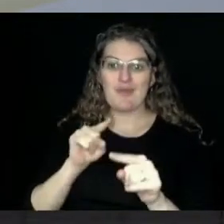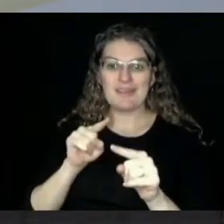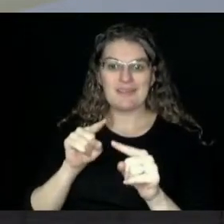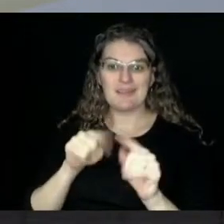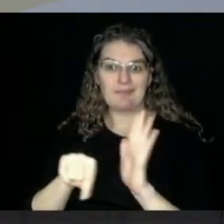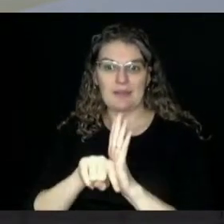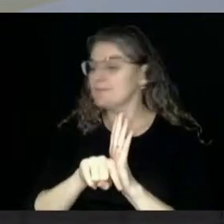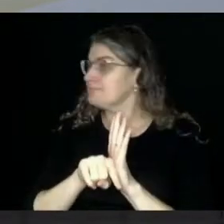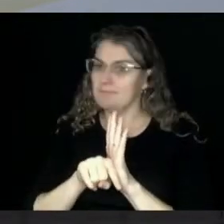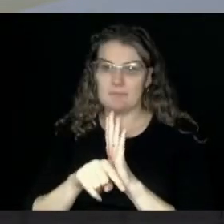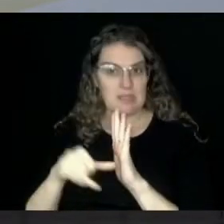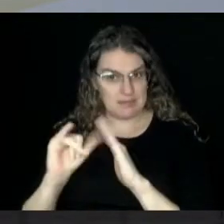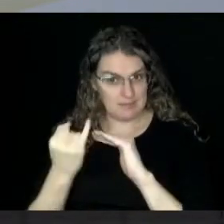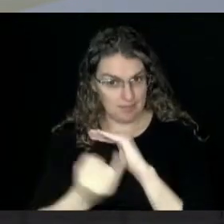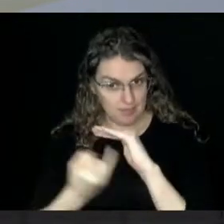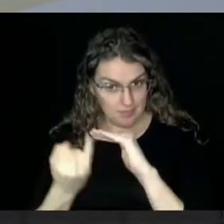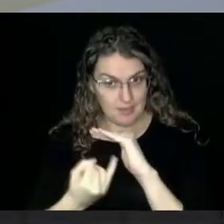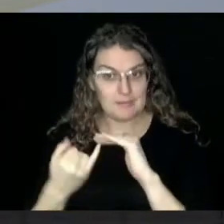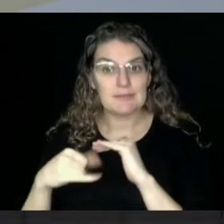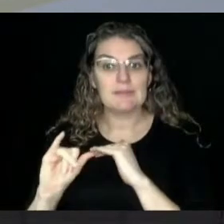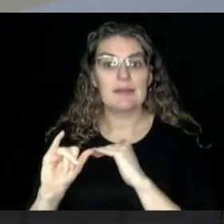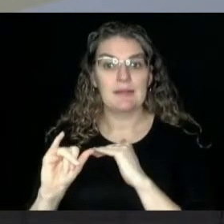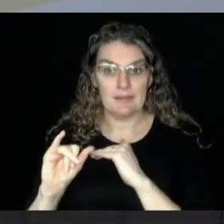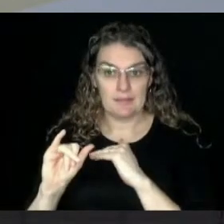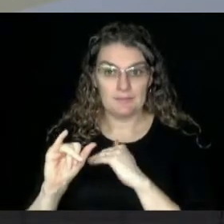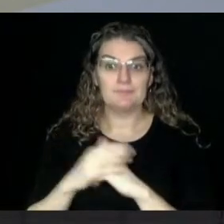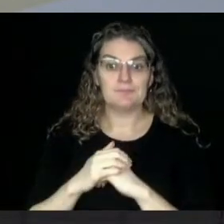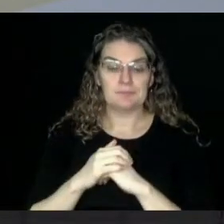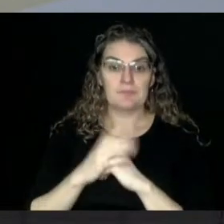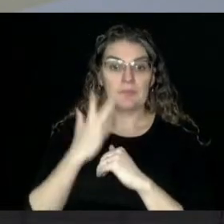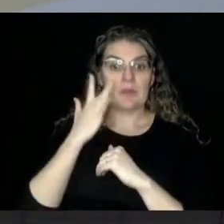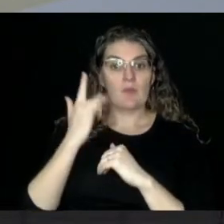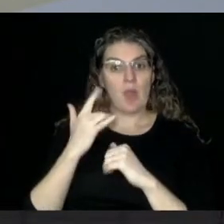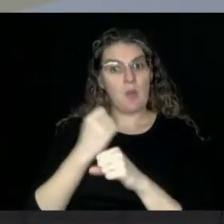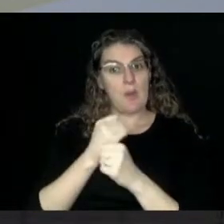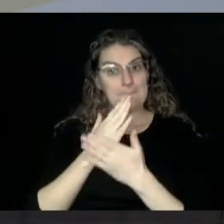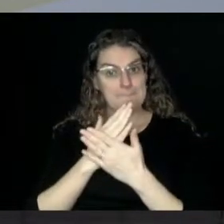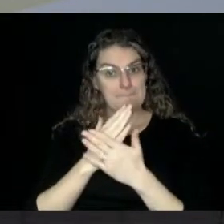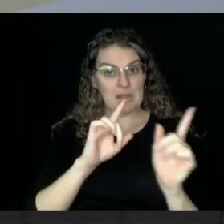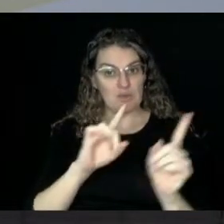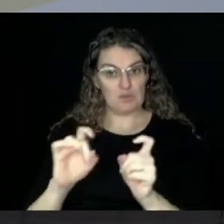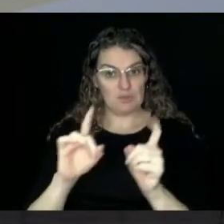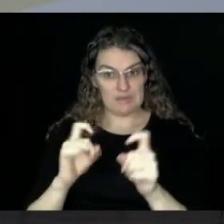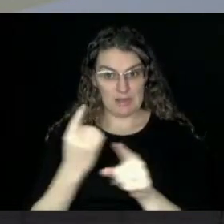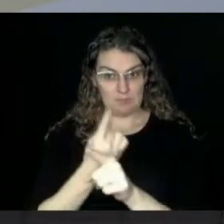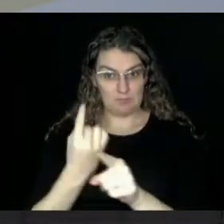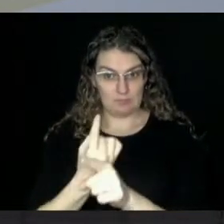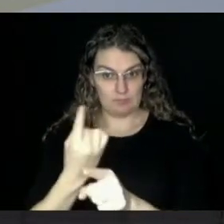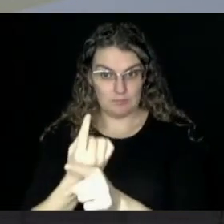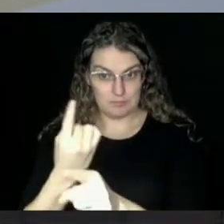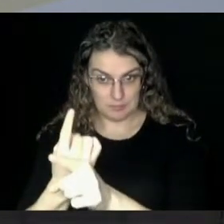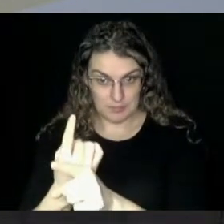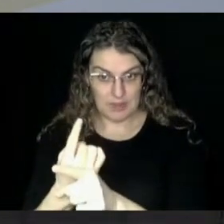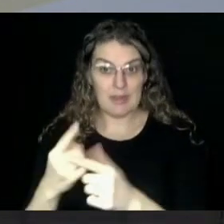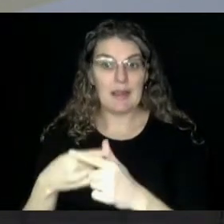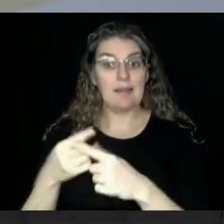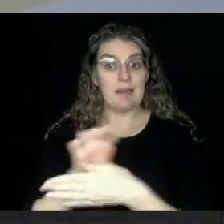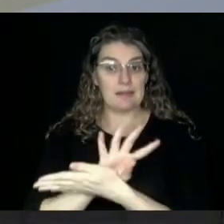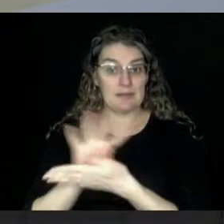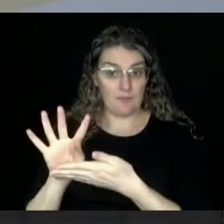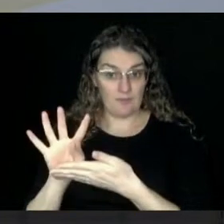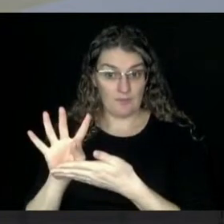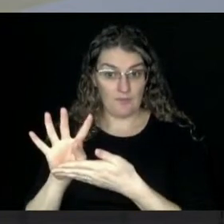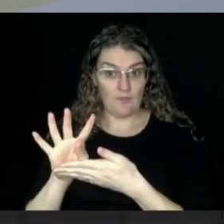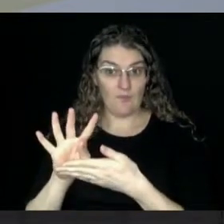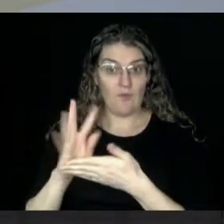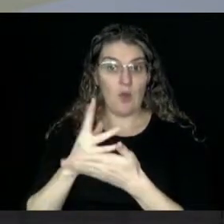of this 4-week project will help to inform PEI's approach to testing, including the use of rapid tests in the coming weeks and months, with the